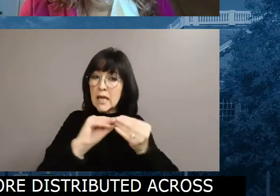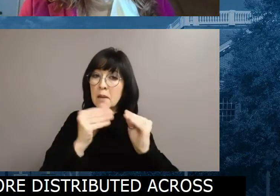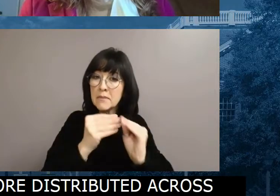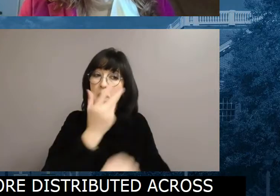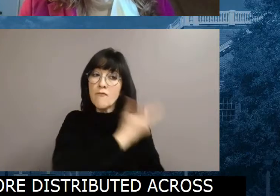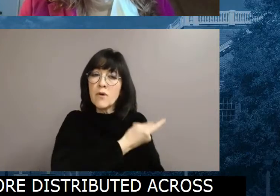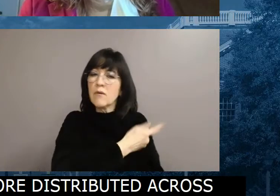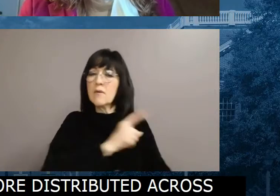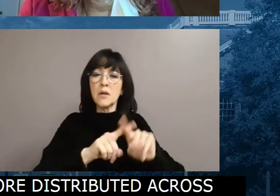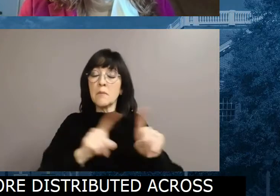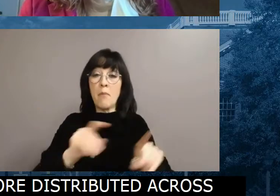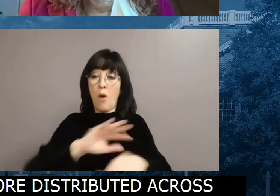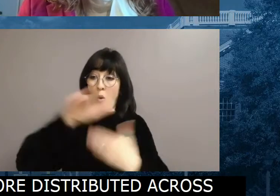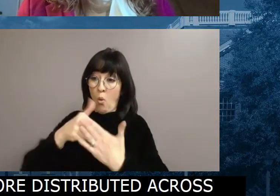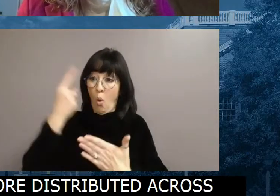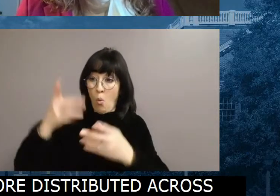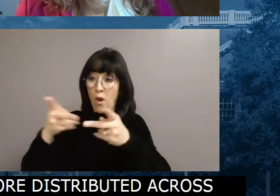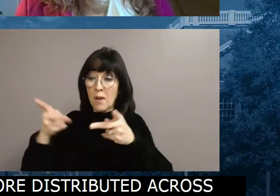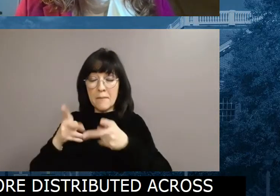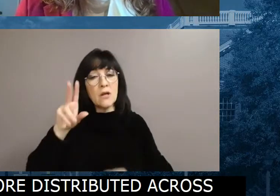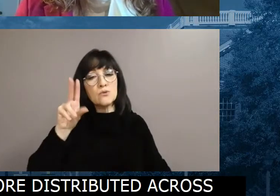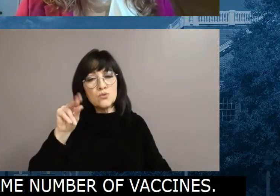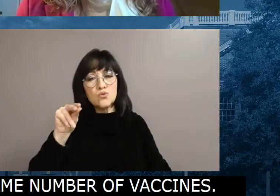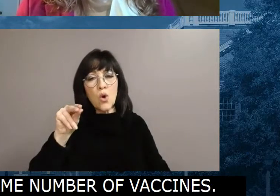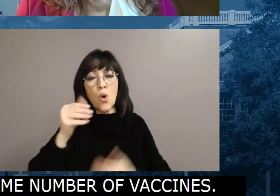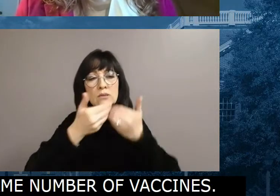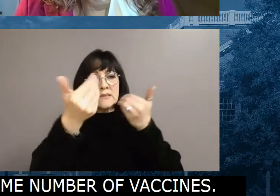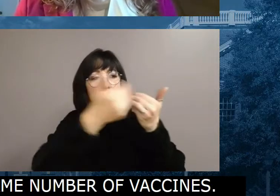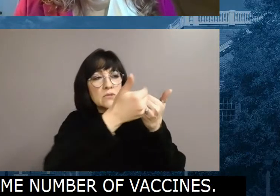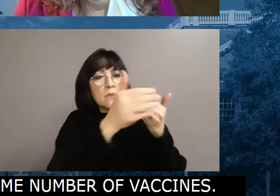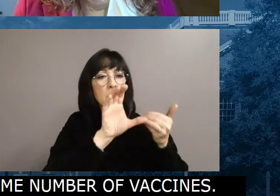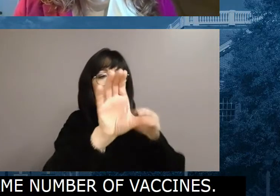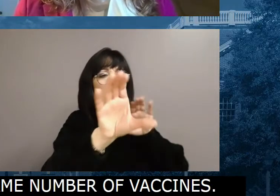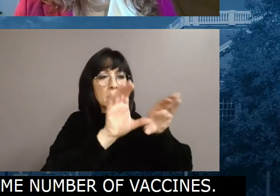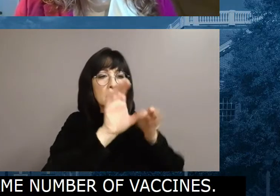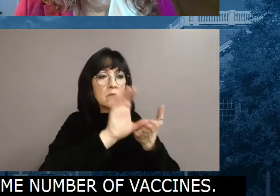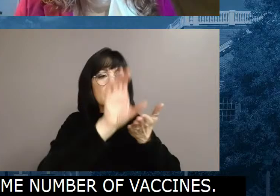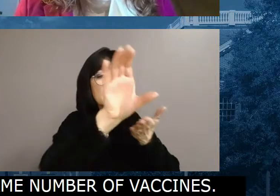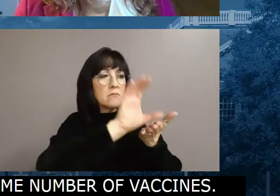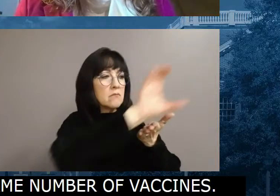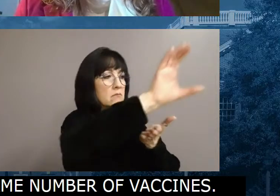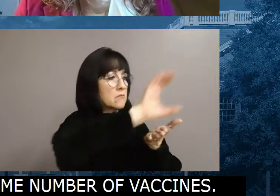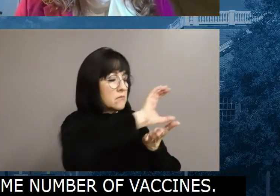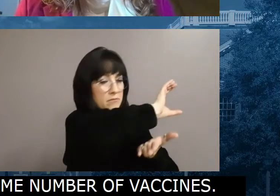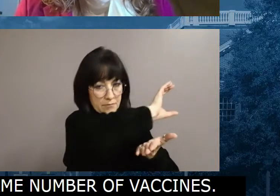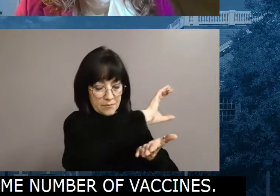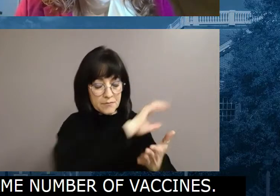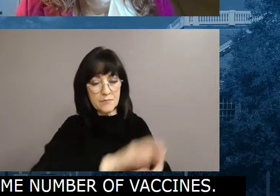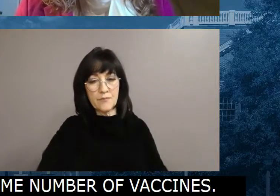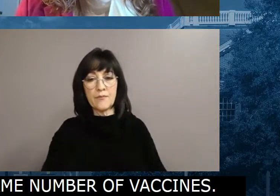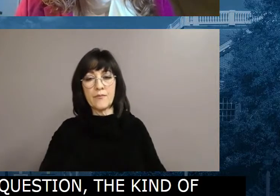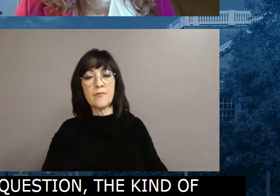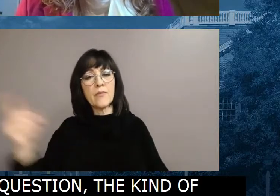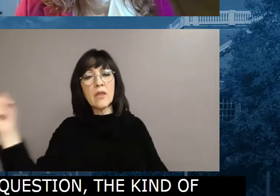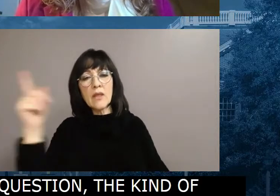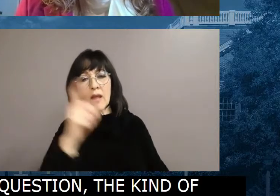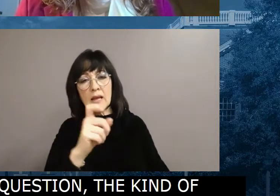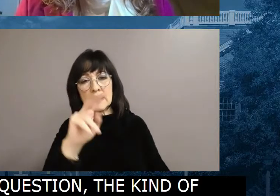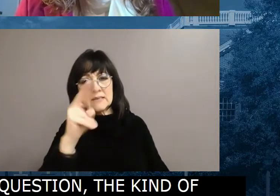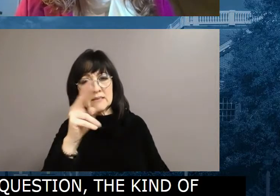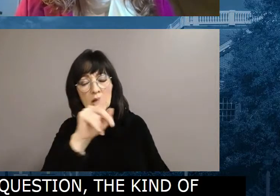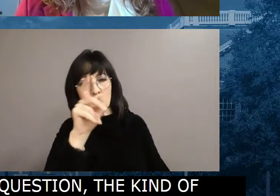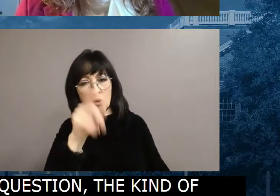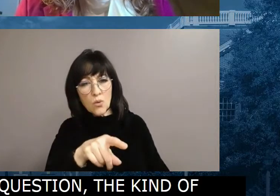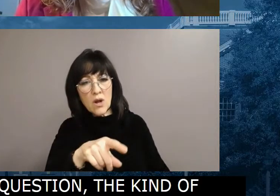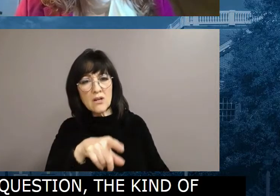All right, and second question, the kind of uptick in case rates recently, is that, I know